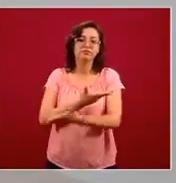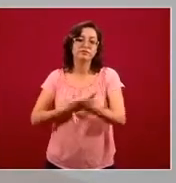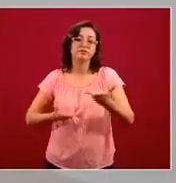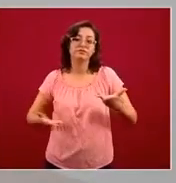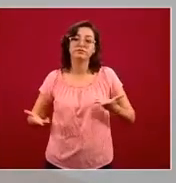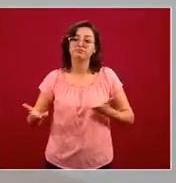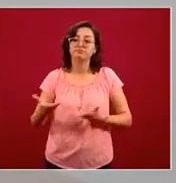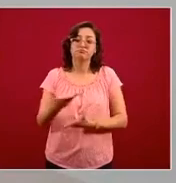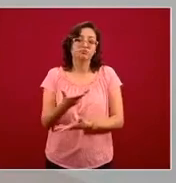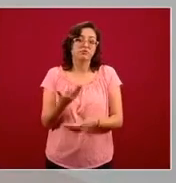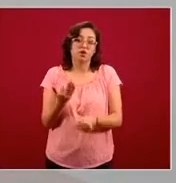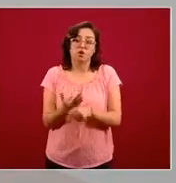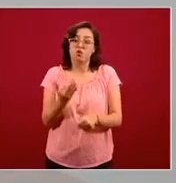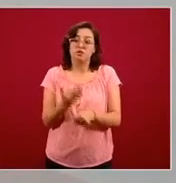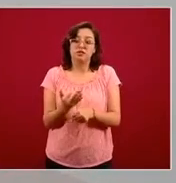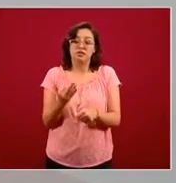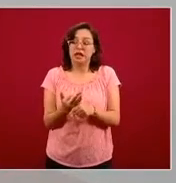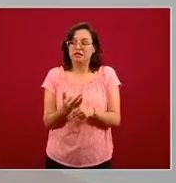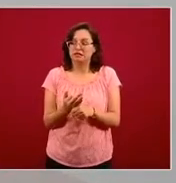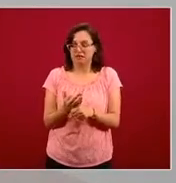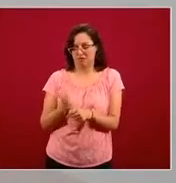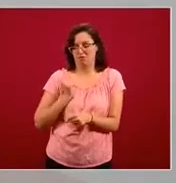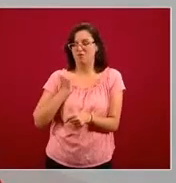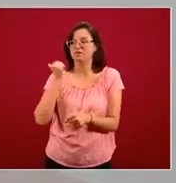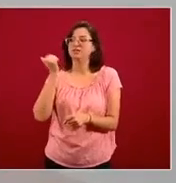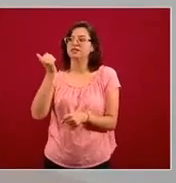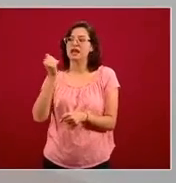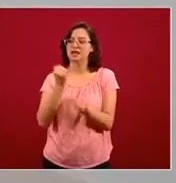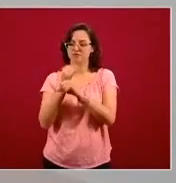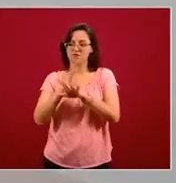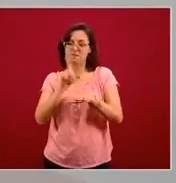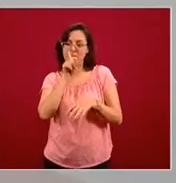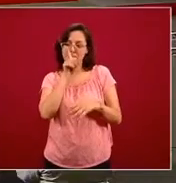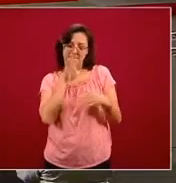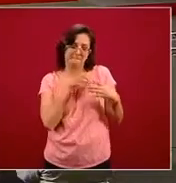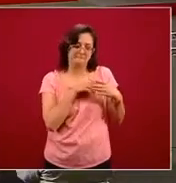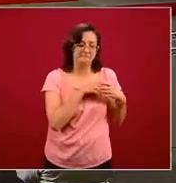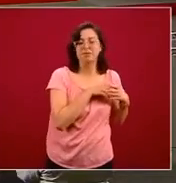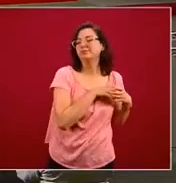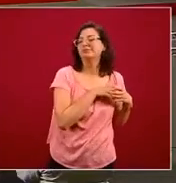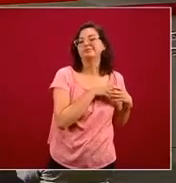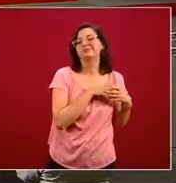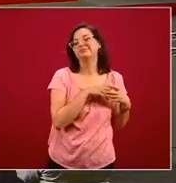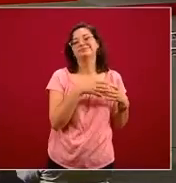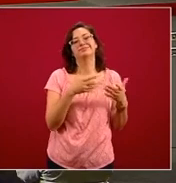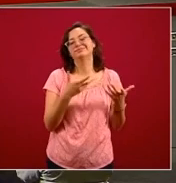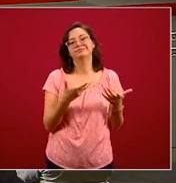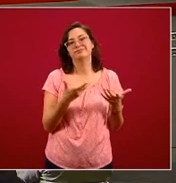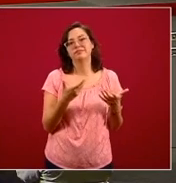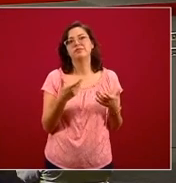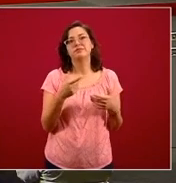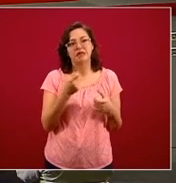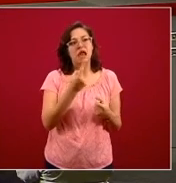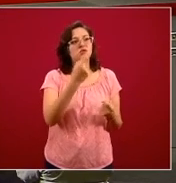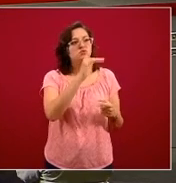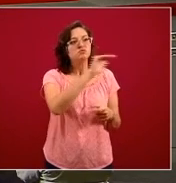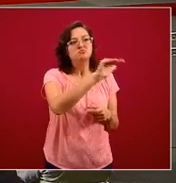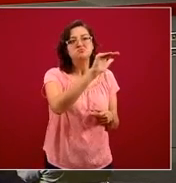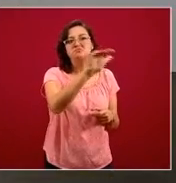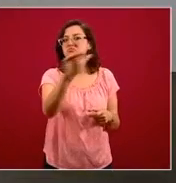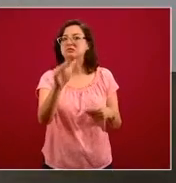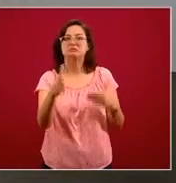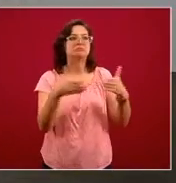to us during this time. They could be right now, at these times protecting their information, but they're not. They're sharing